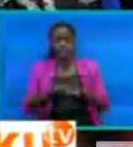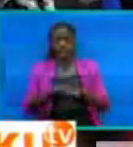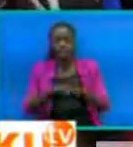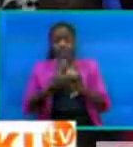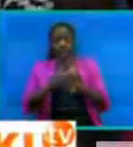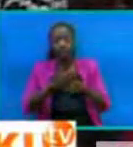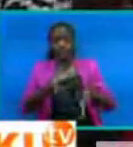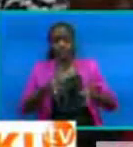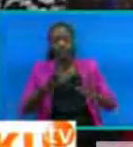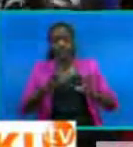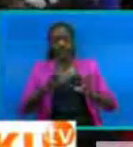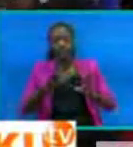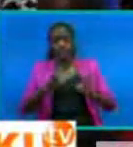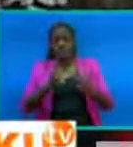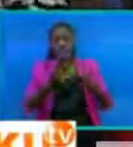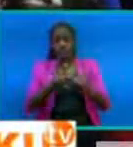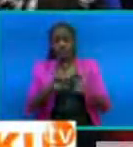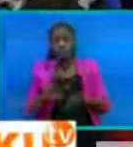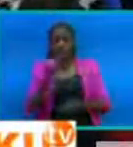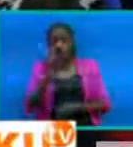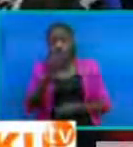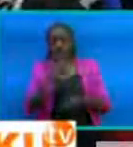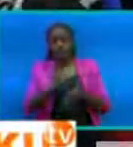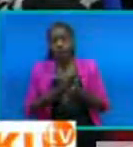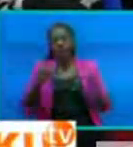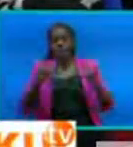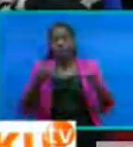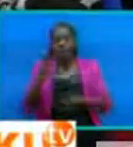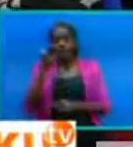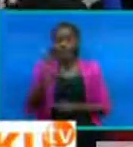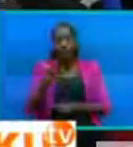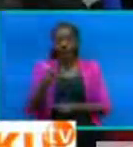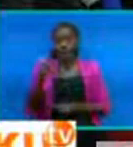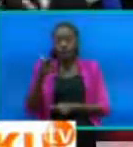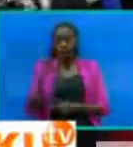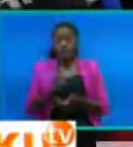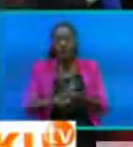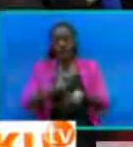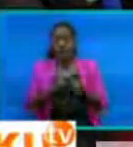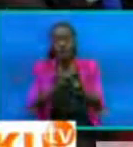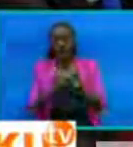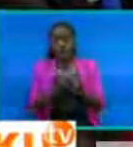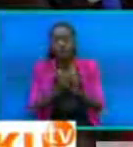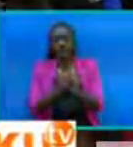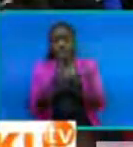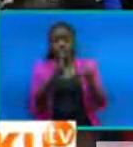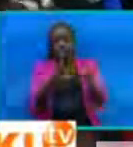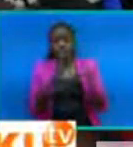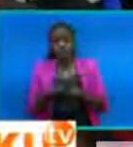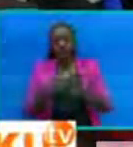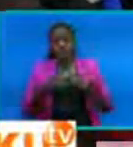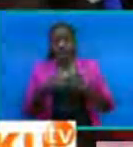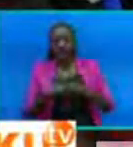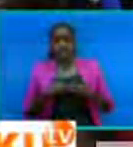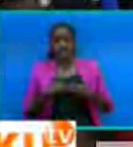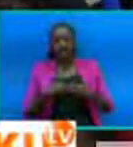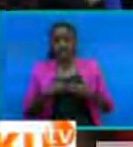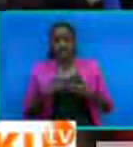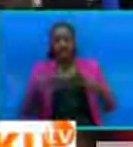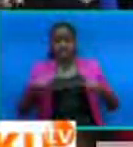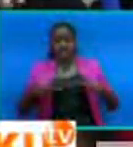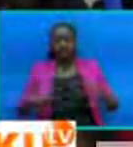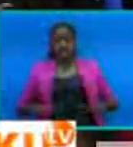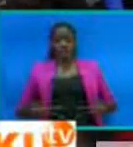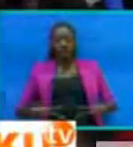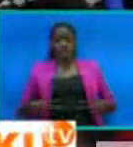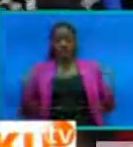people who play these video games are they also have a physical, they also have some physical